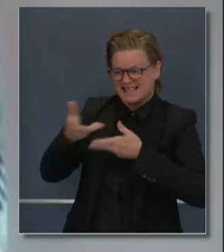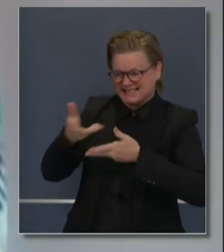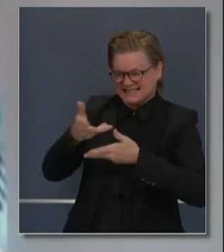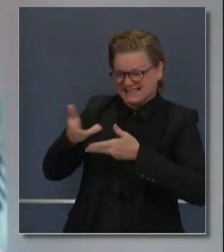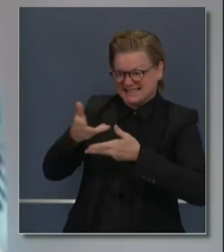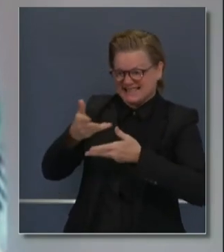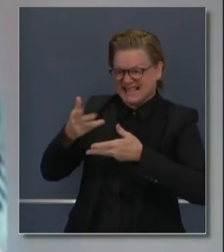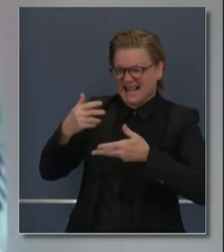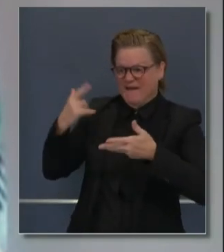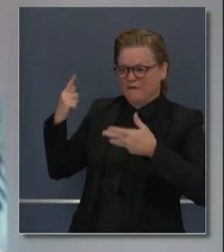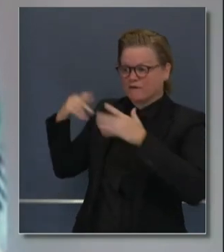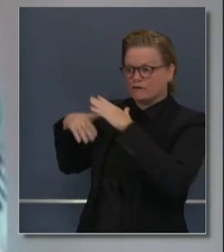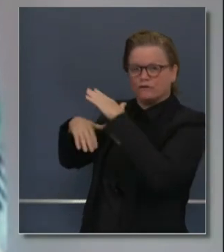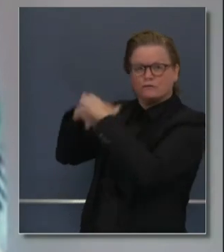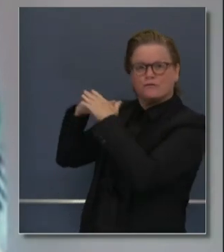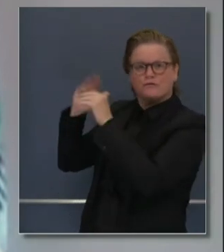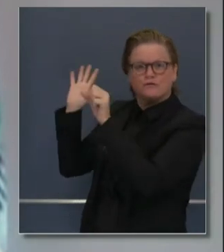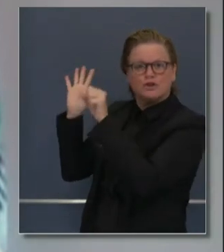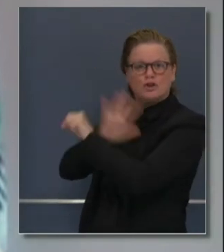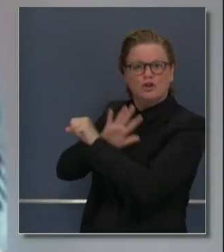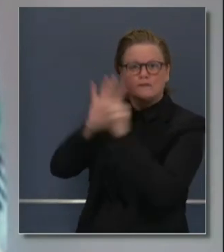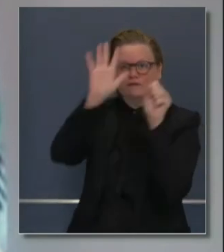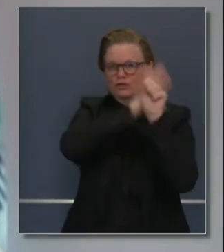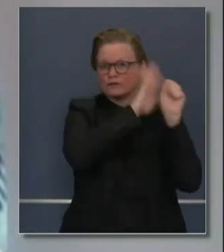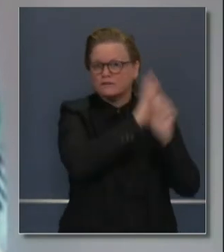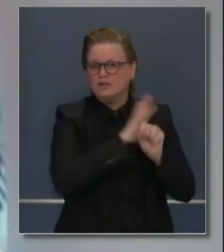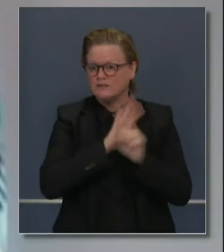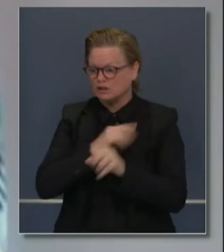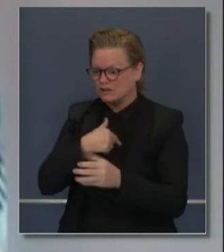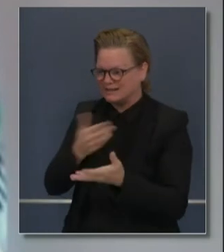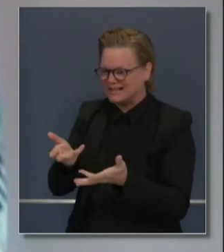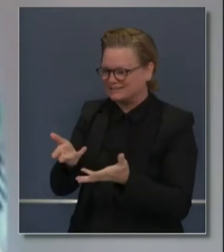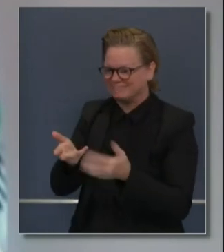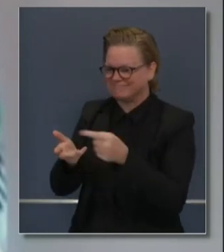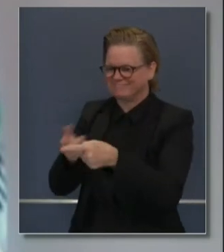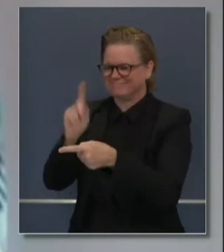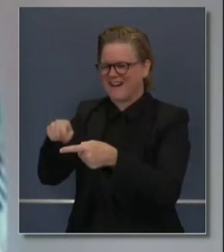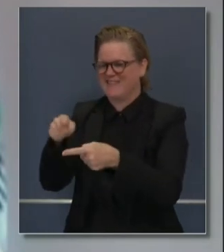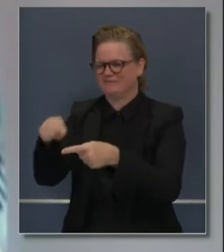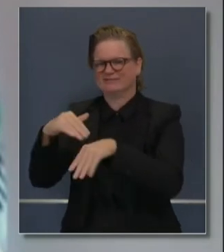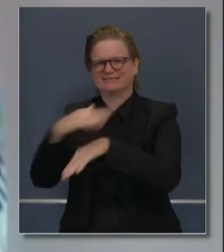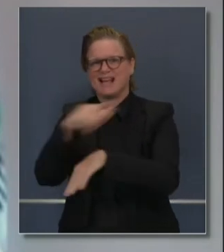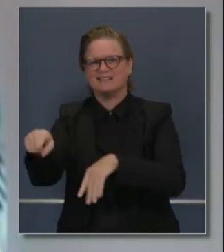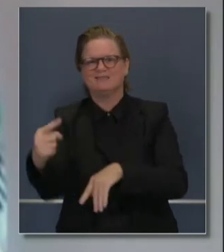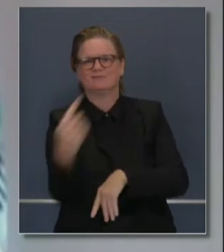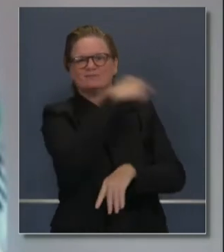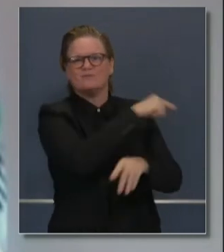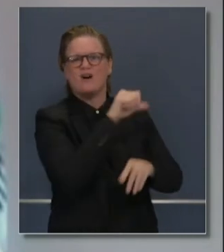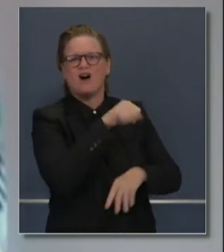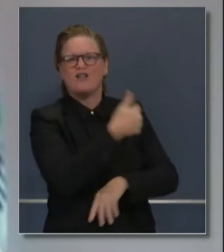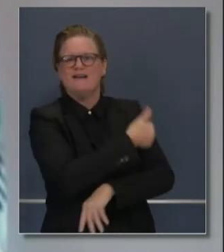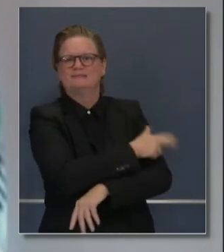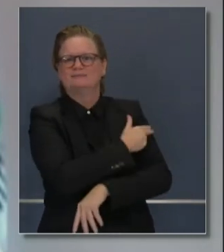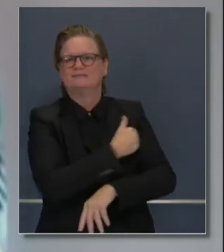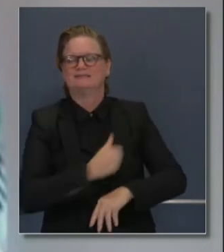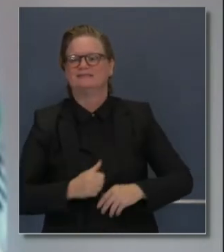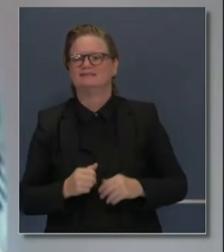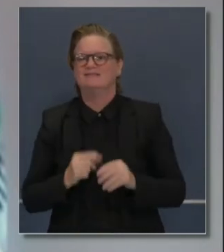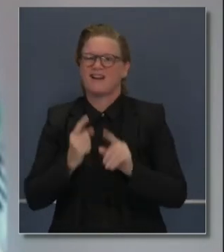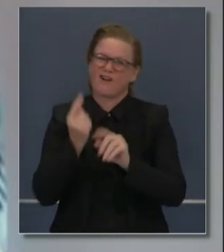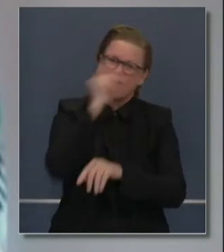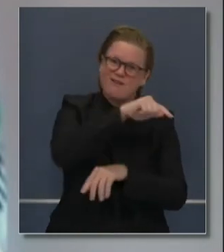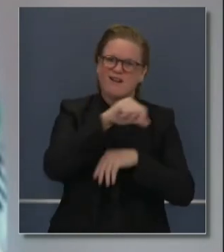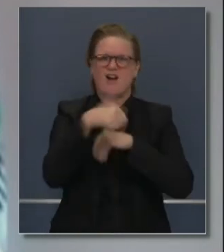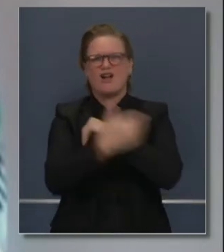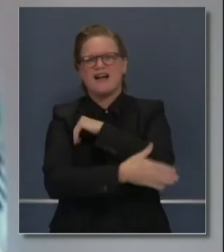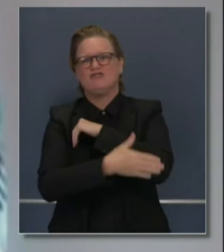to build ongoing intensive care unit capacity so that not as many patients, hopefully no